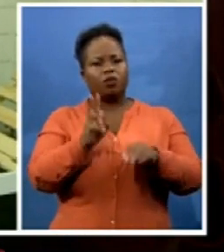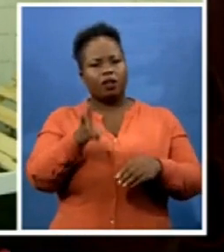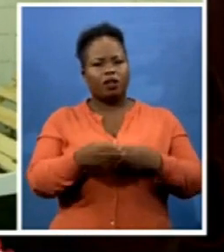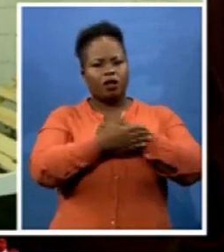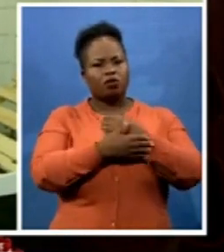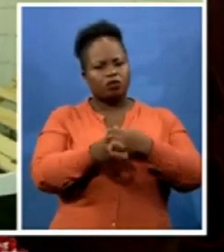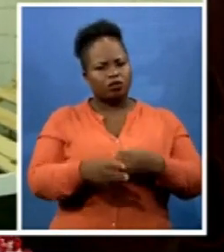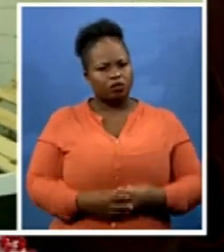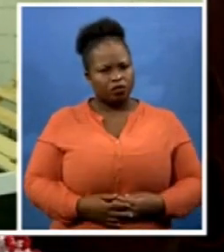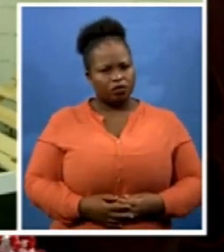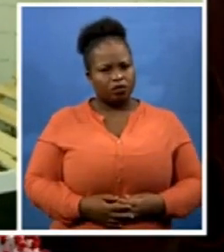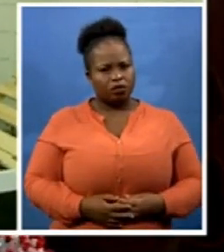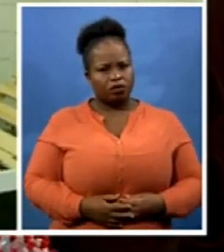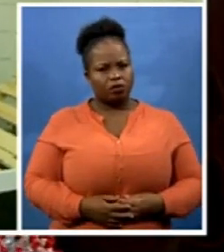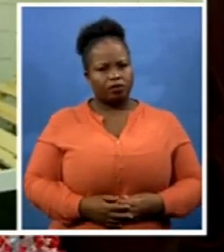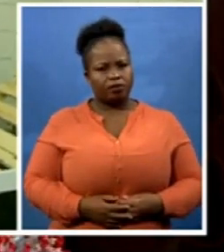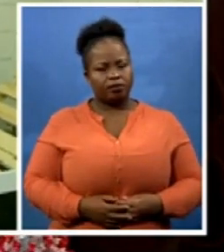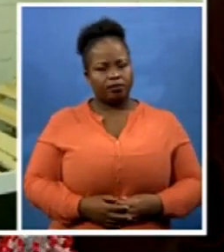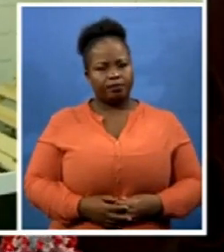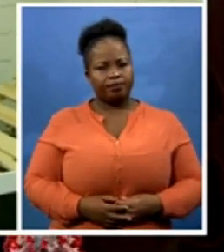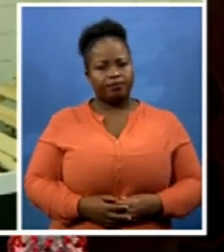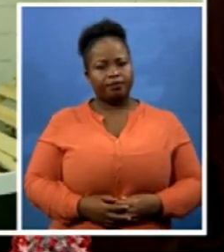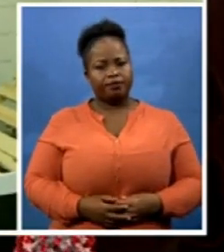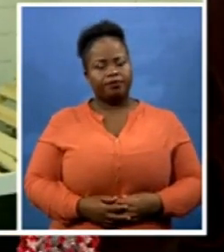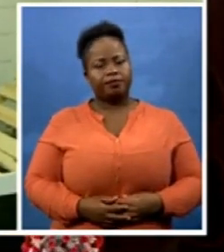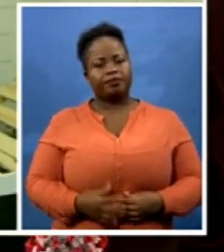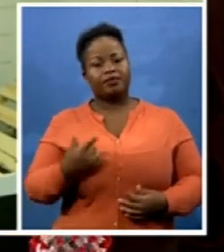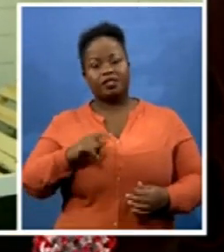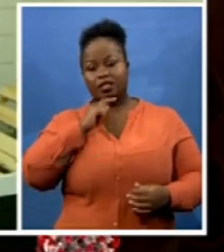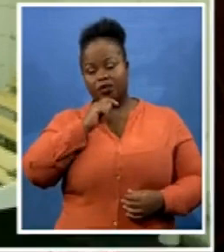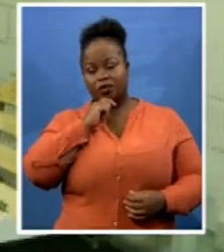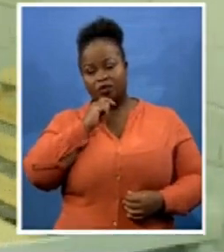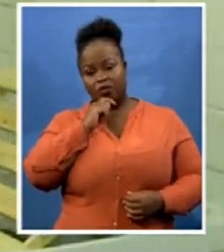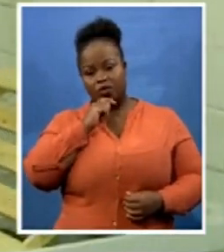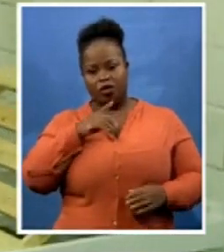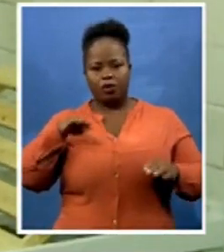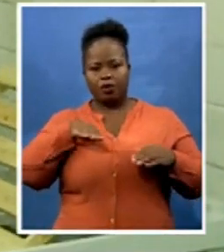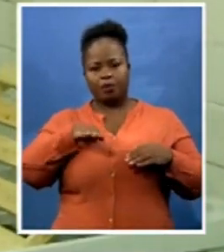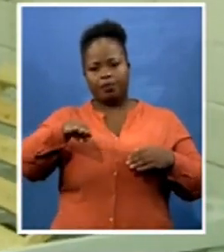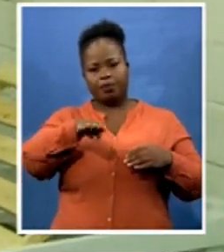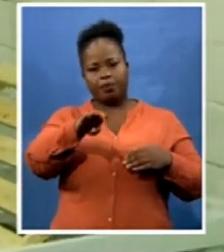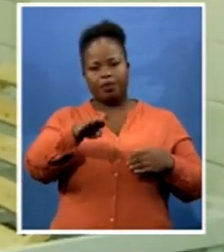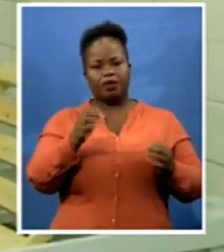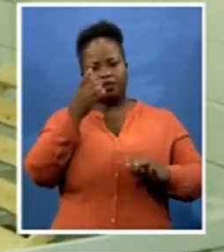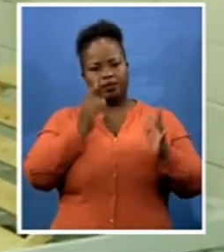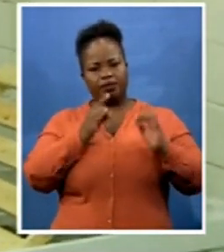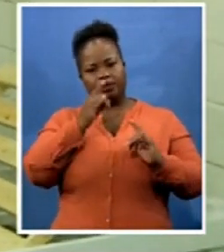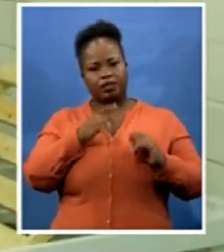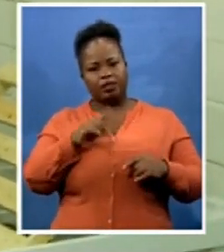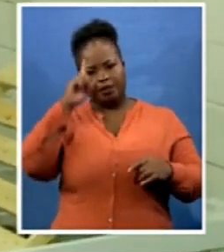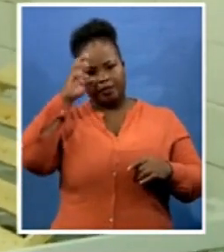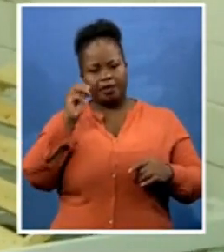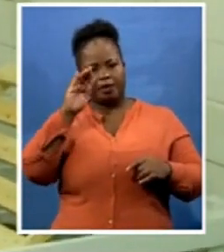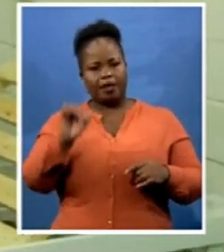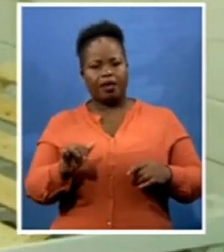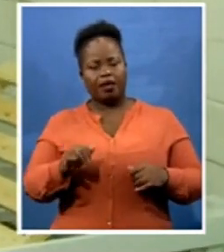I think when we drove this morning, we drove past pretty much the CBD of Nelson Mandela Bay, and I will honestly say that the streets were empty.